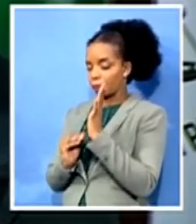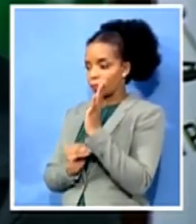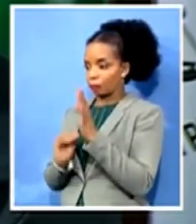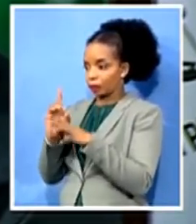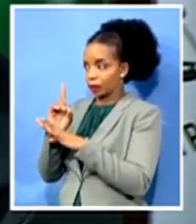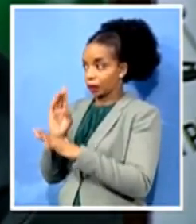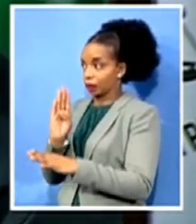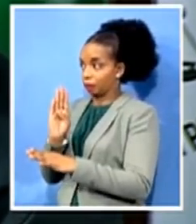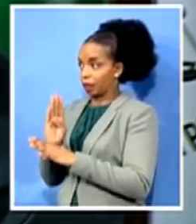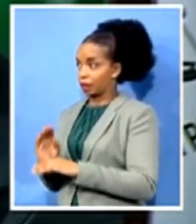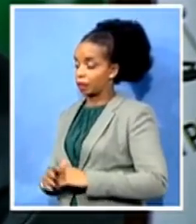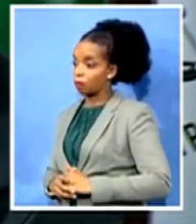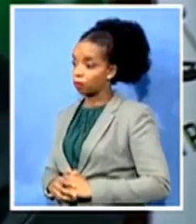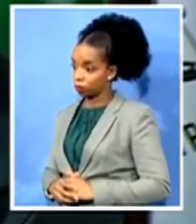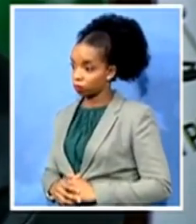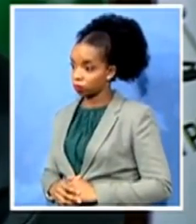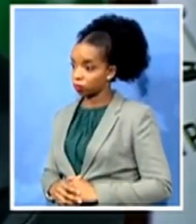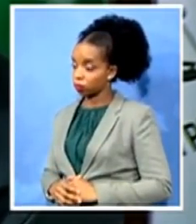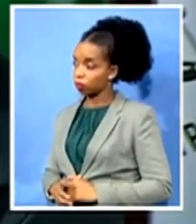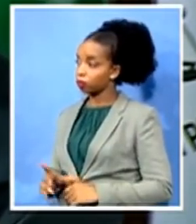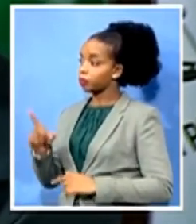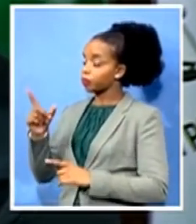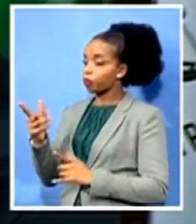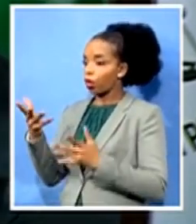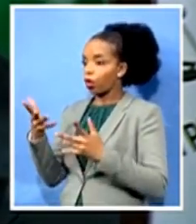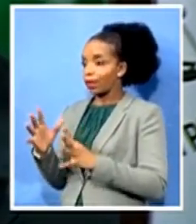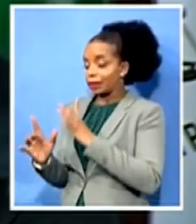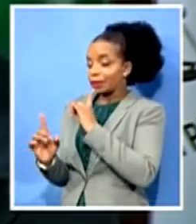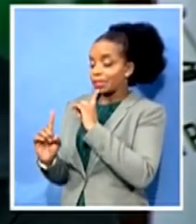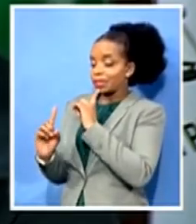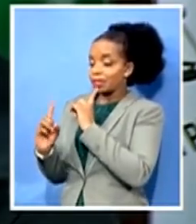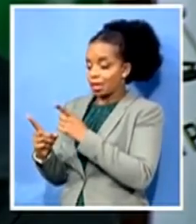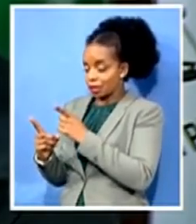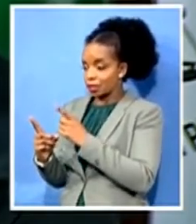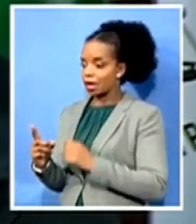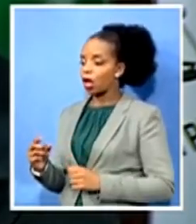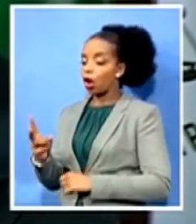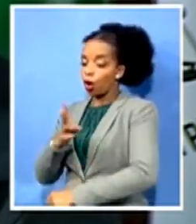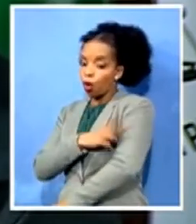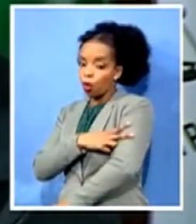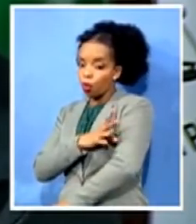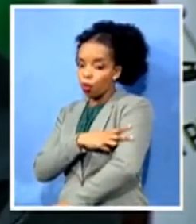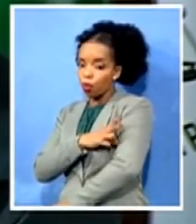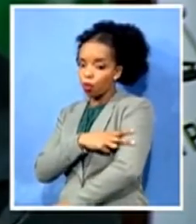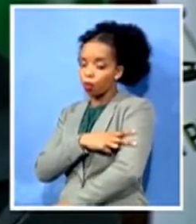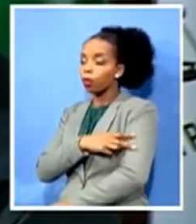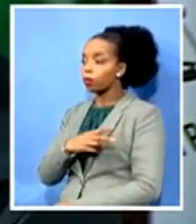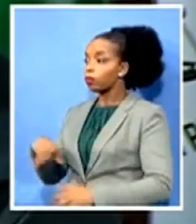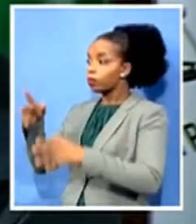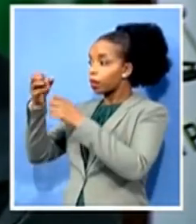you gave instructions to the officials after being instructed by the Executive Council,